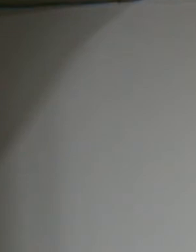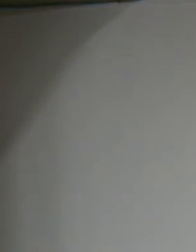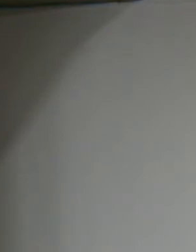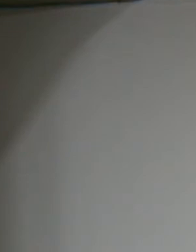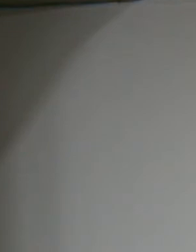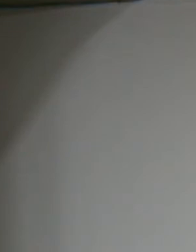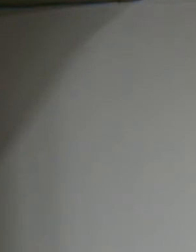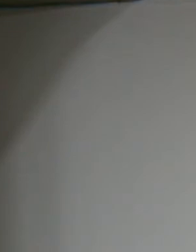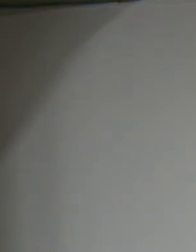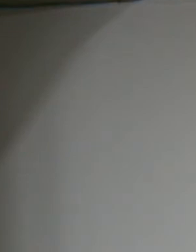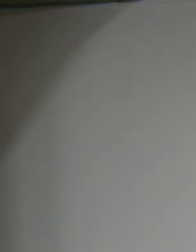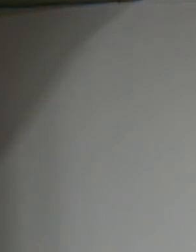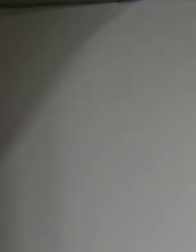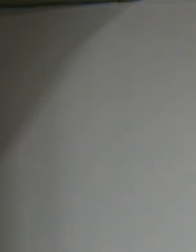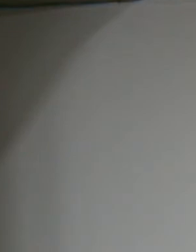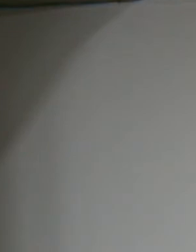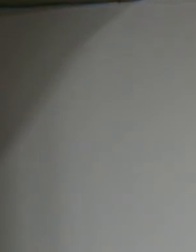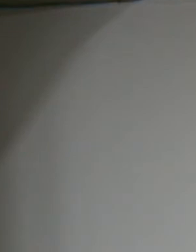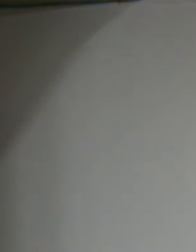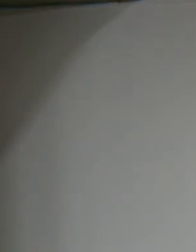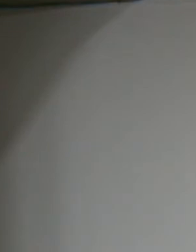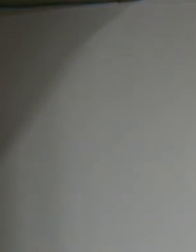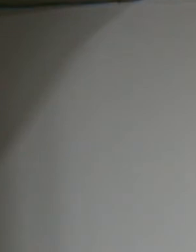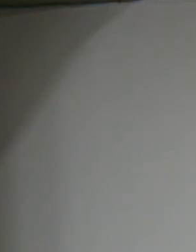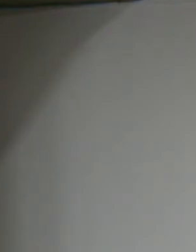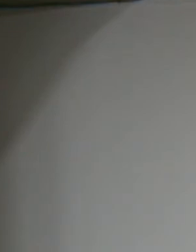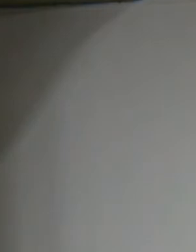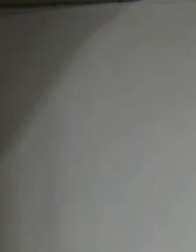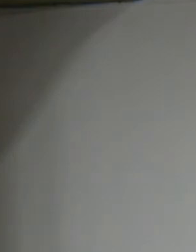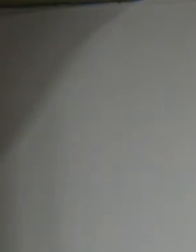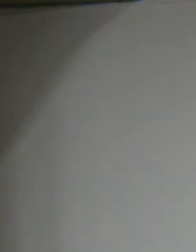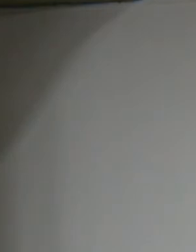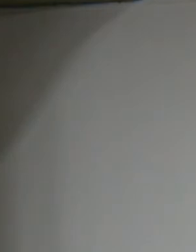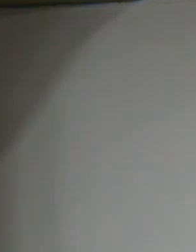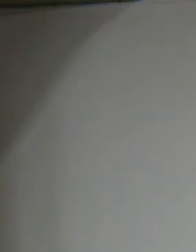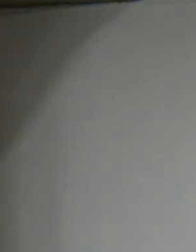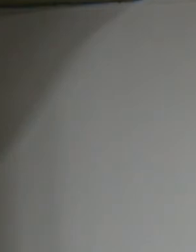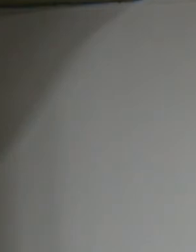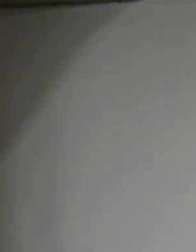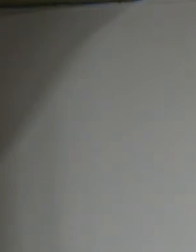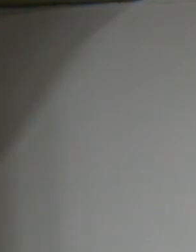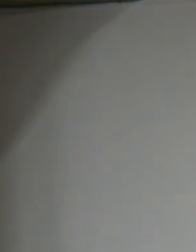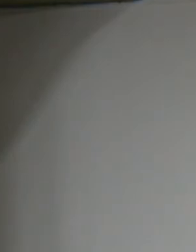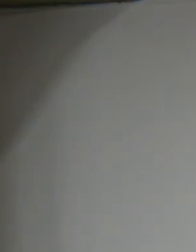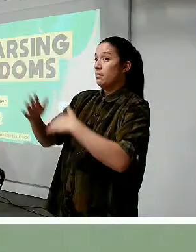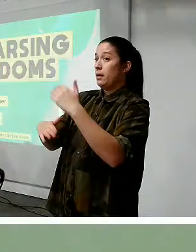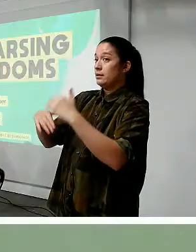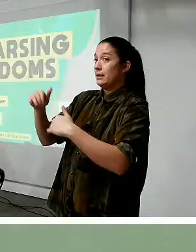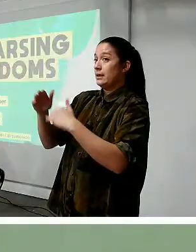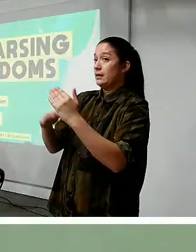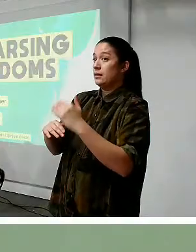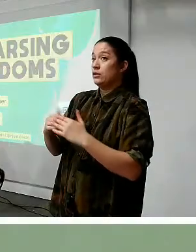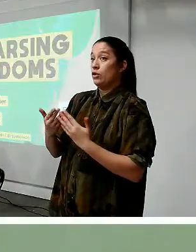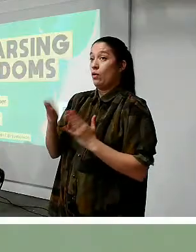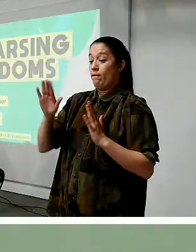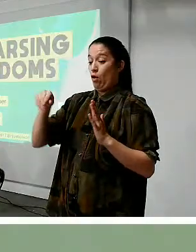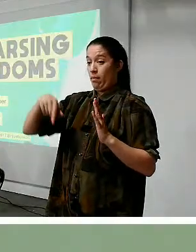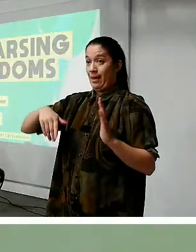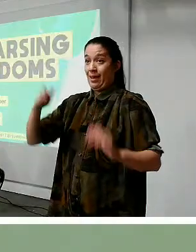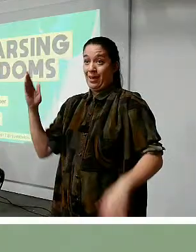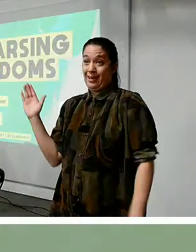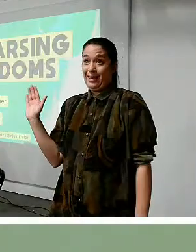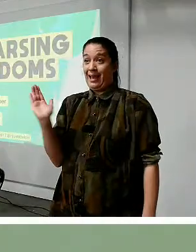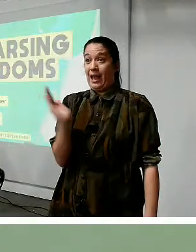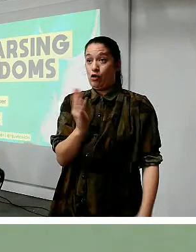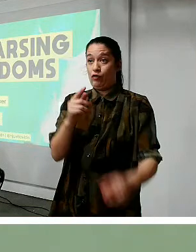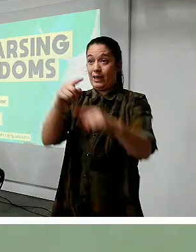one does happen, then we'll need to evacuate the building. So from this gallery room,